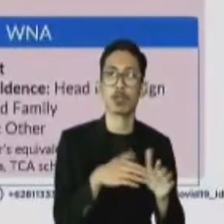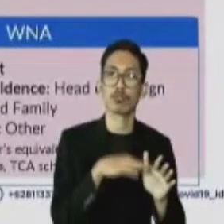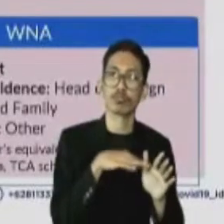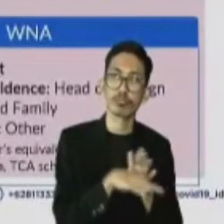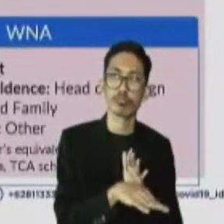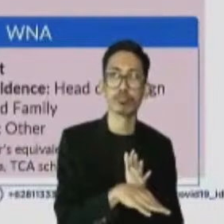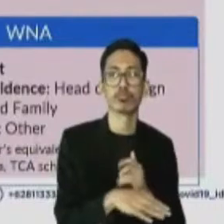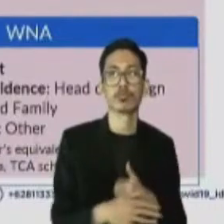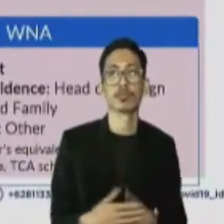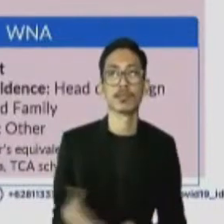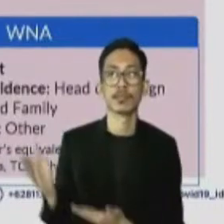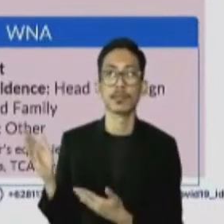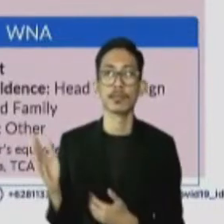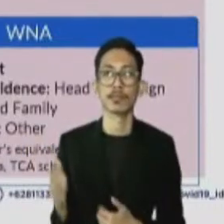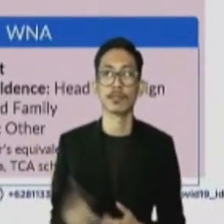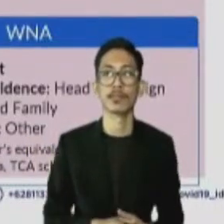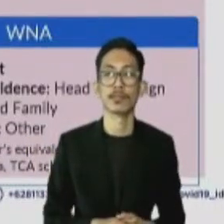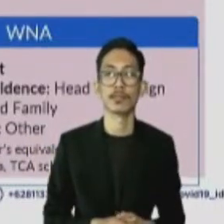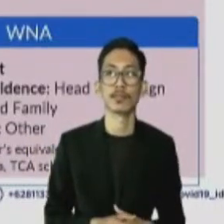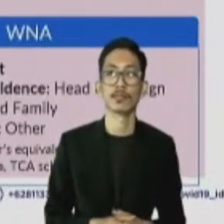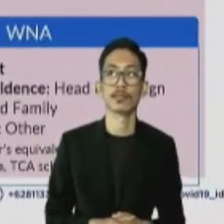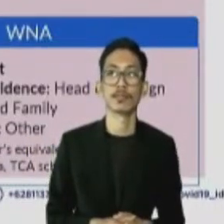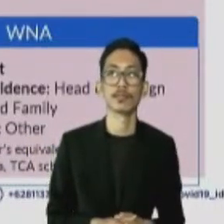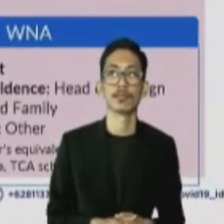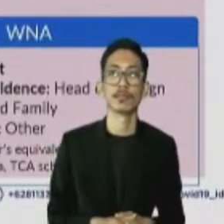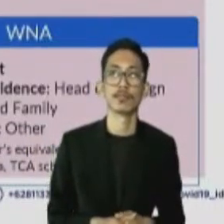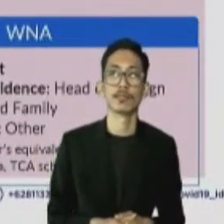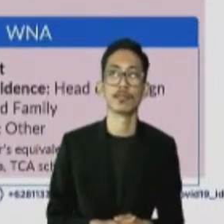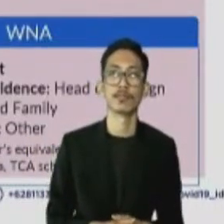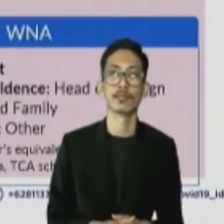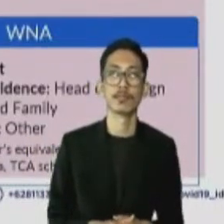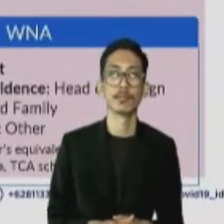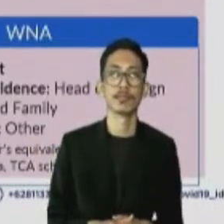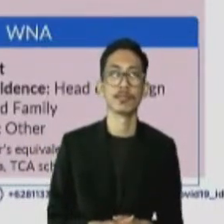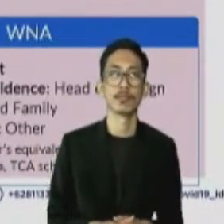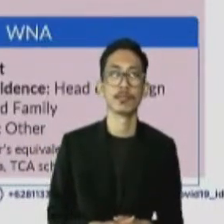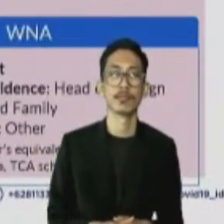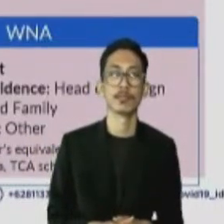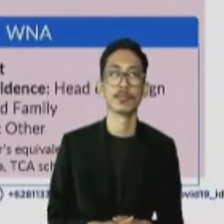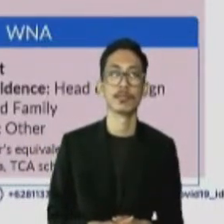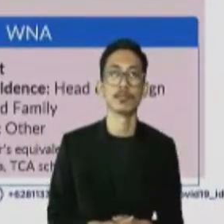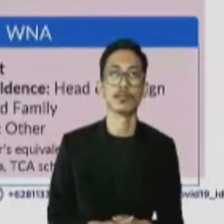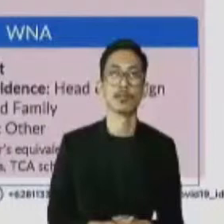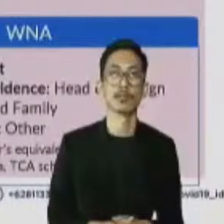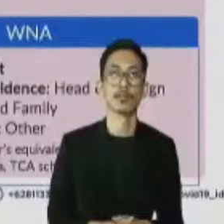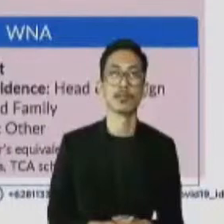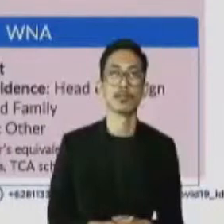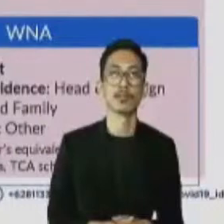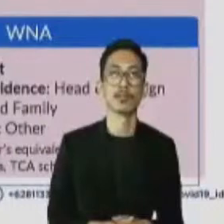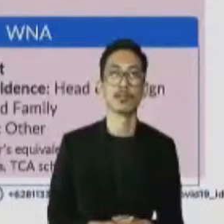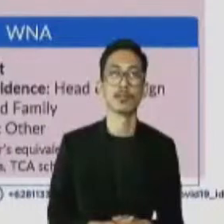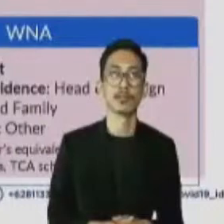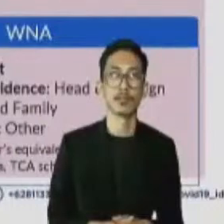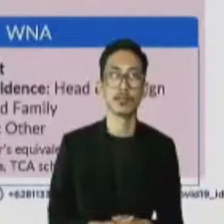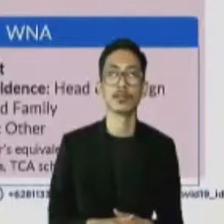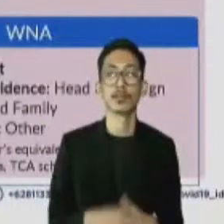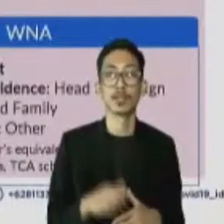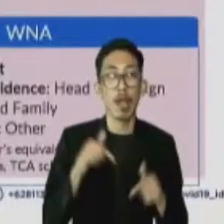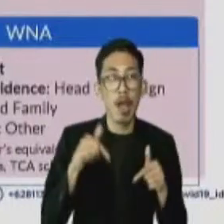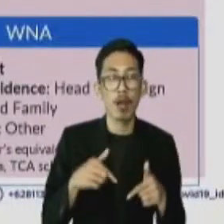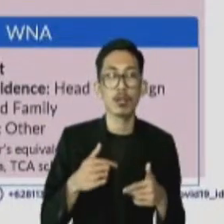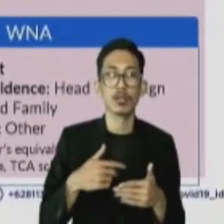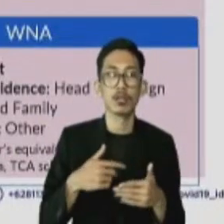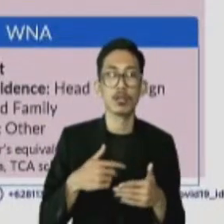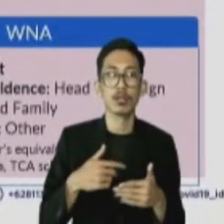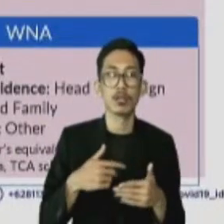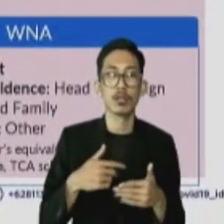sector. This assessment is reviewed from the aspect of case control management, vaccination, and